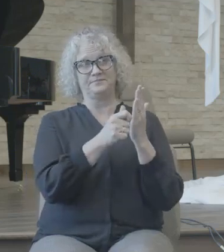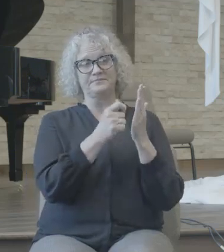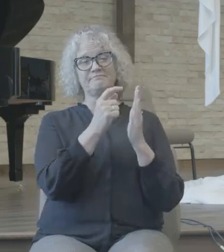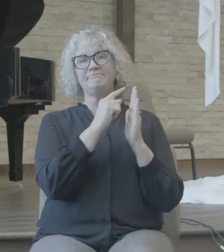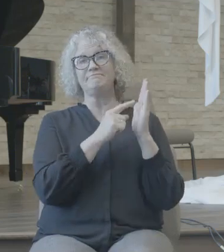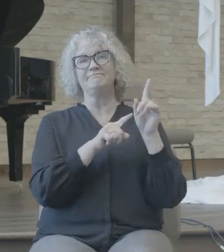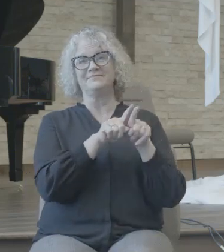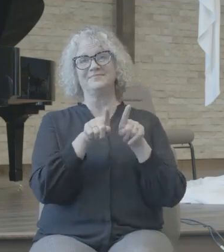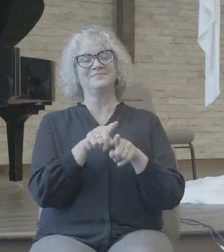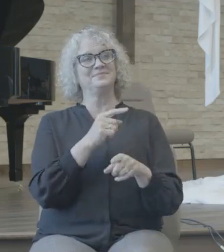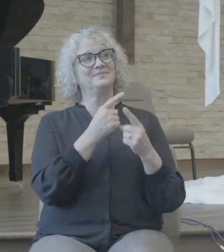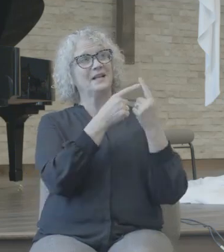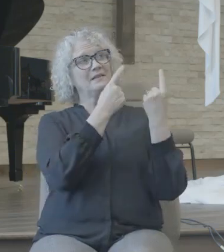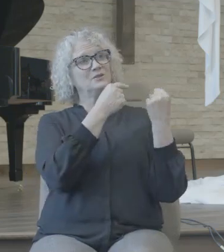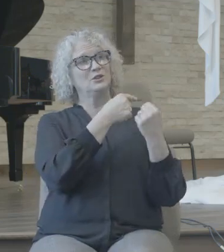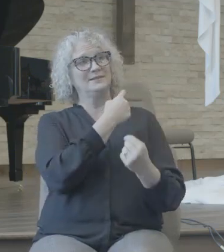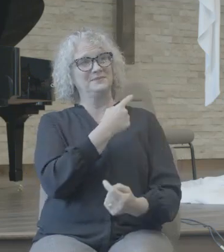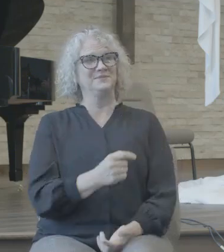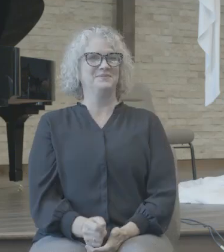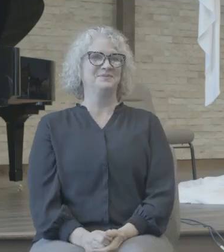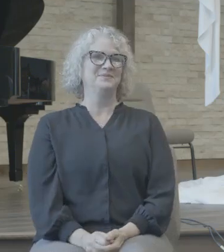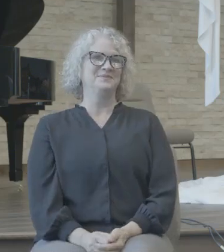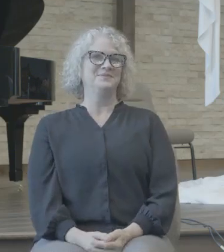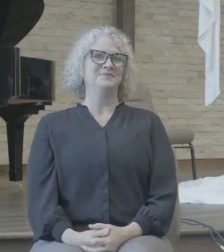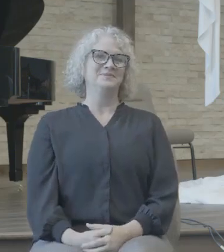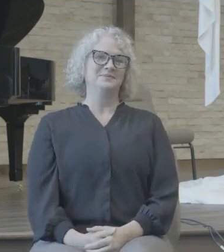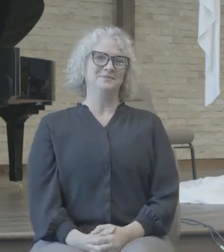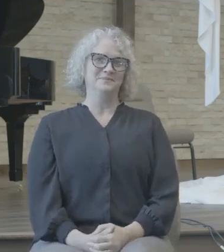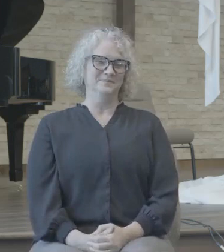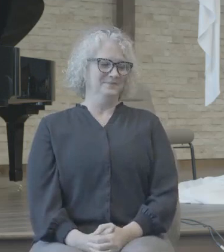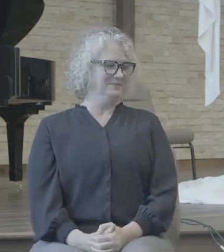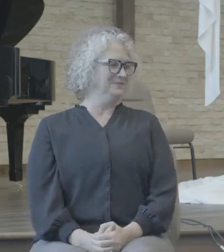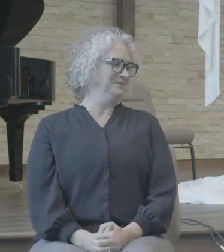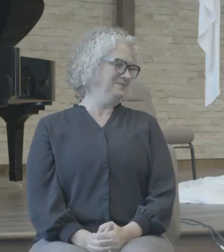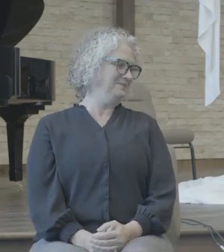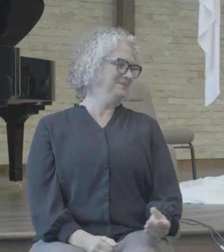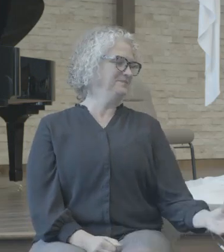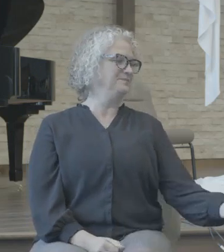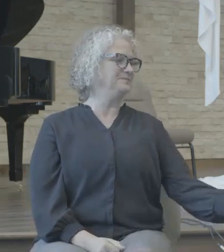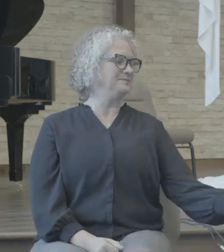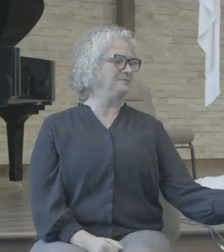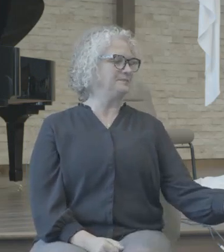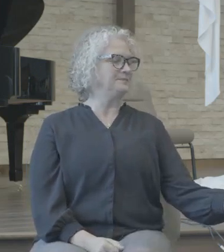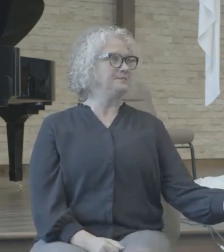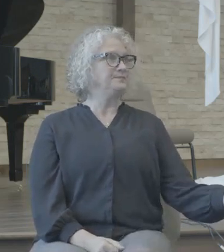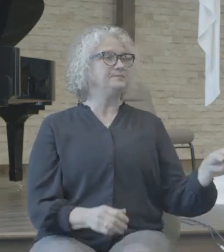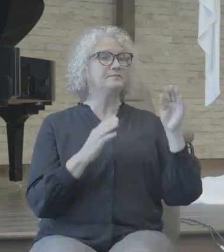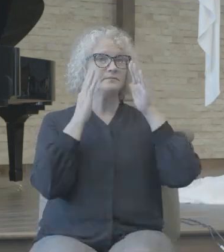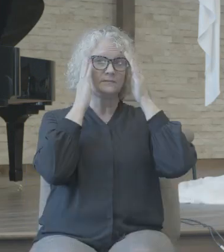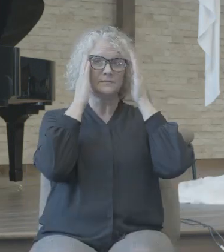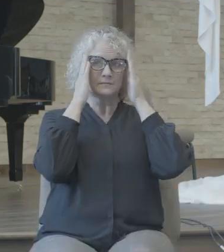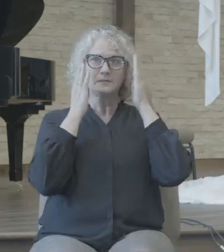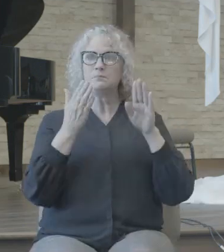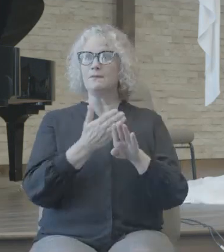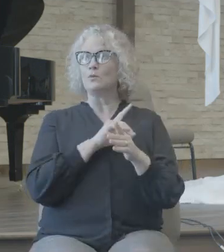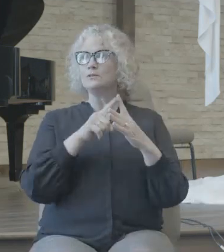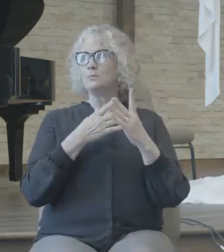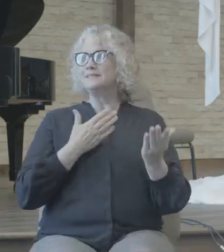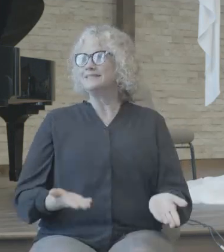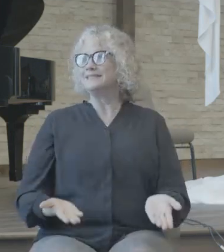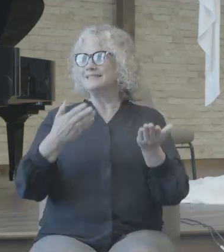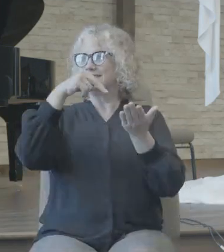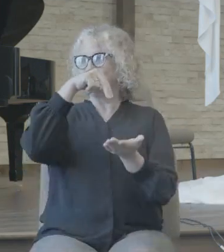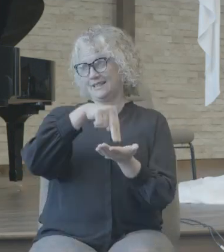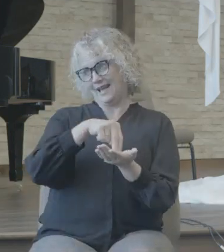and it's also provided for you in the service folder. Before we get started, I ask that you would stand, and as you